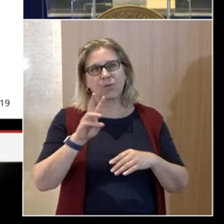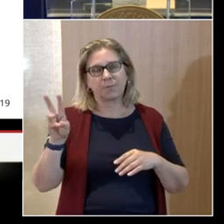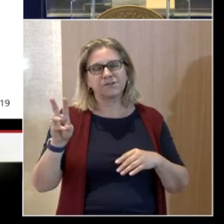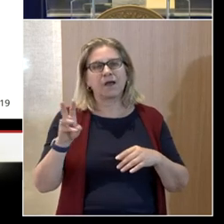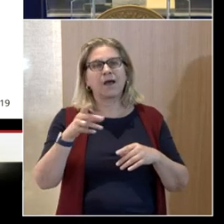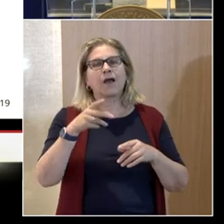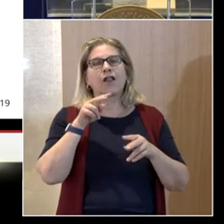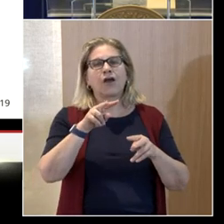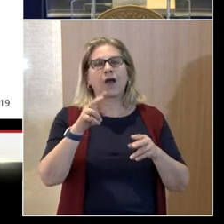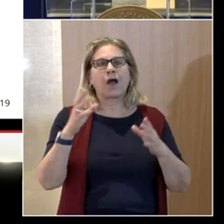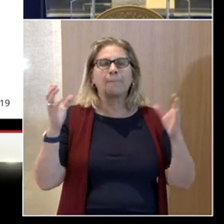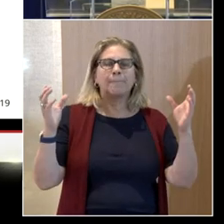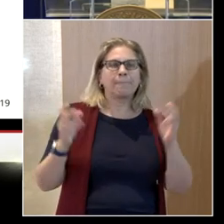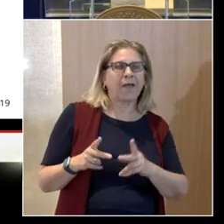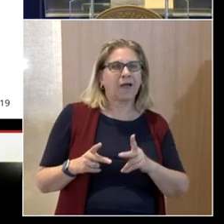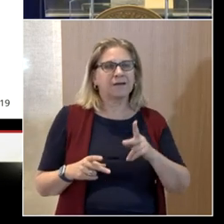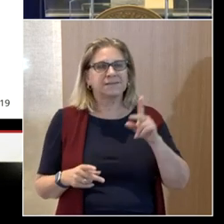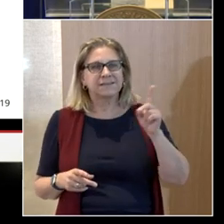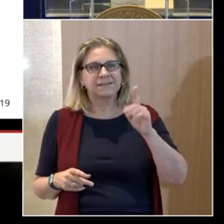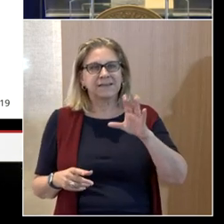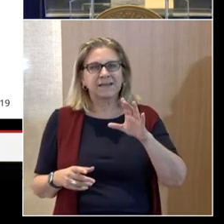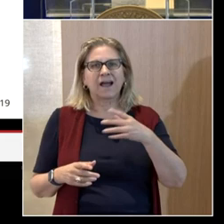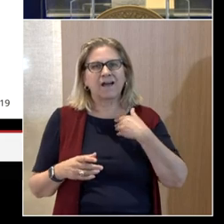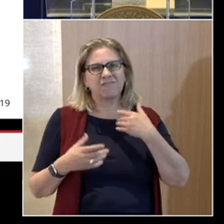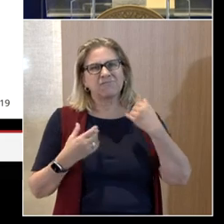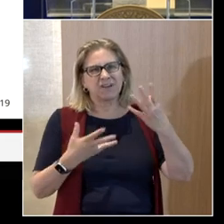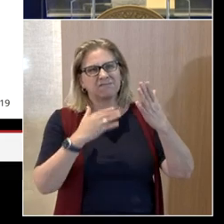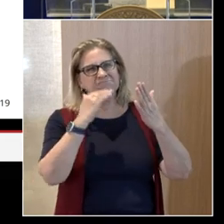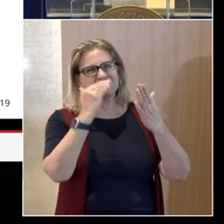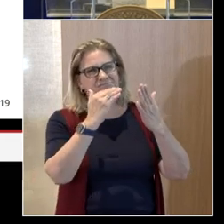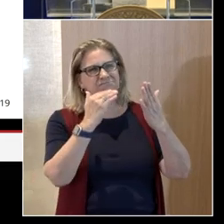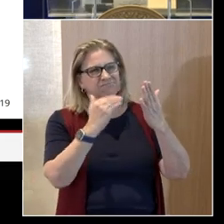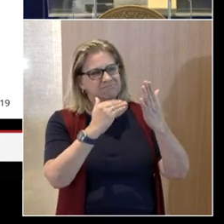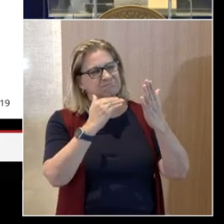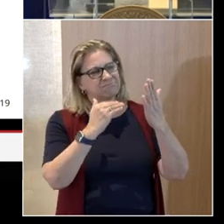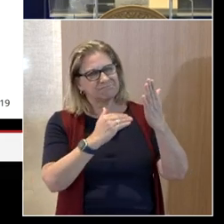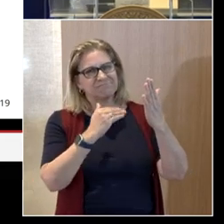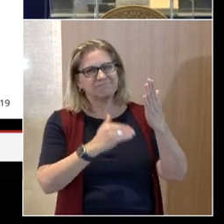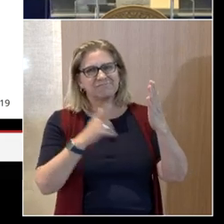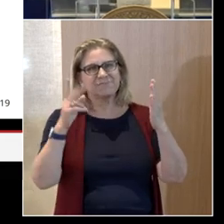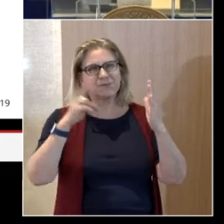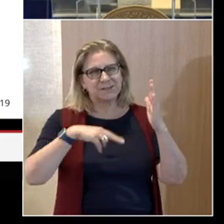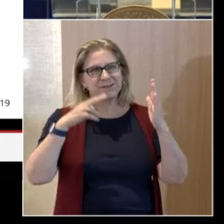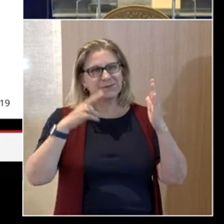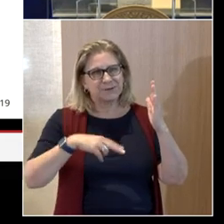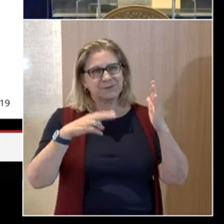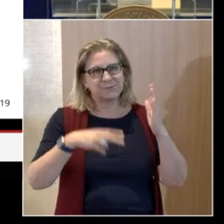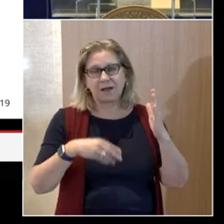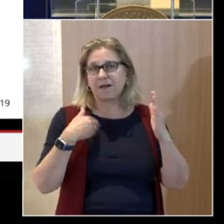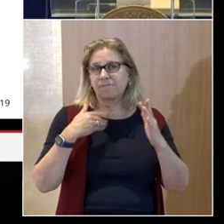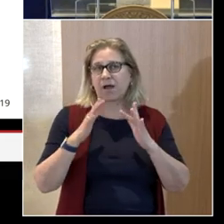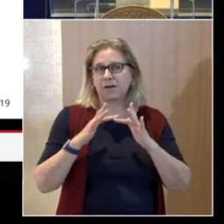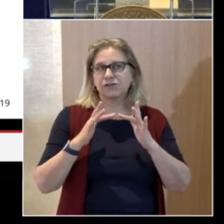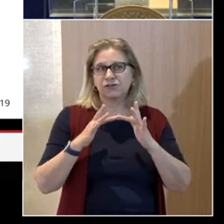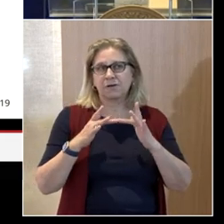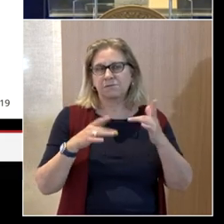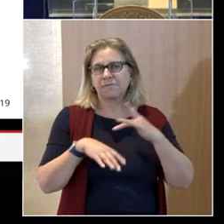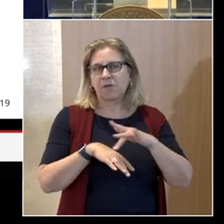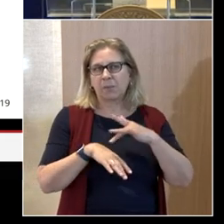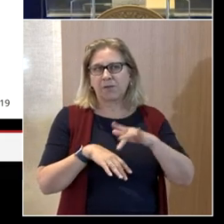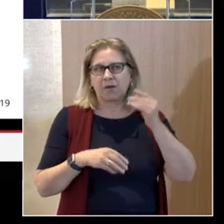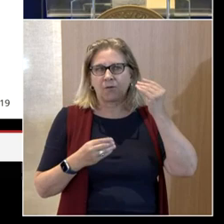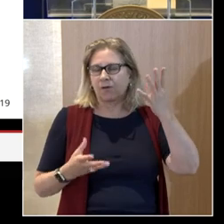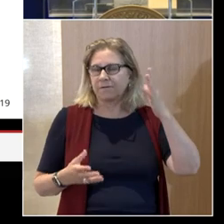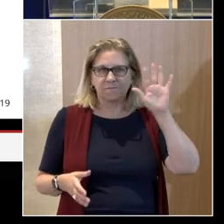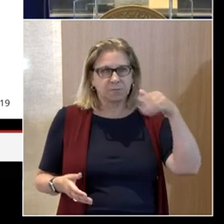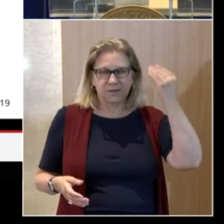who really want a lot to read. But I think it's important to note there's a lot of specific documents, both at Golden